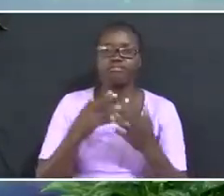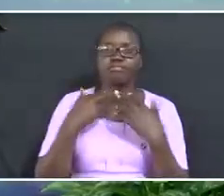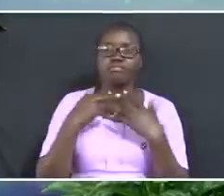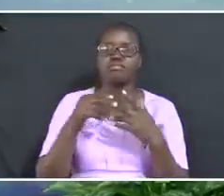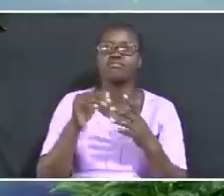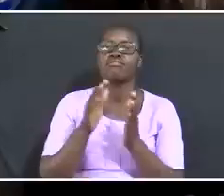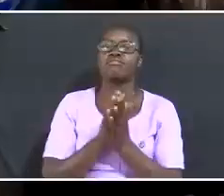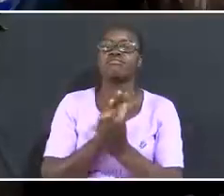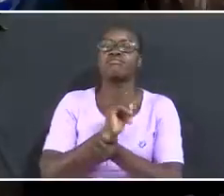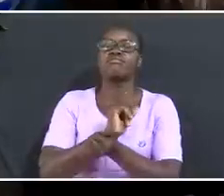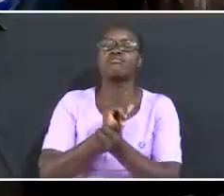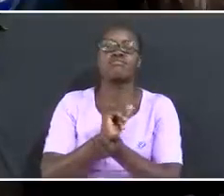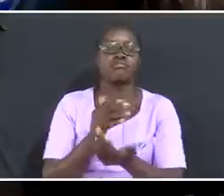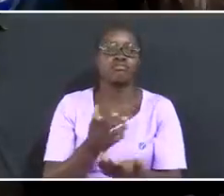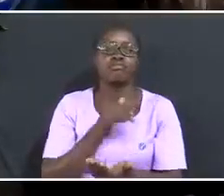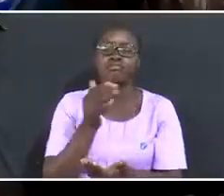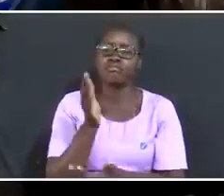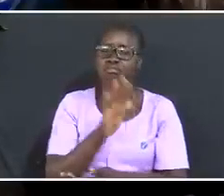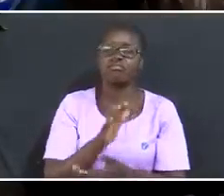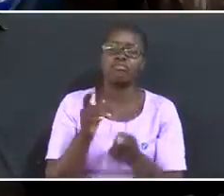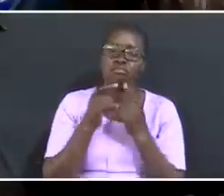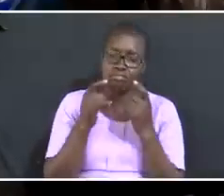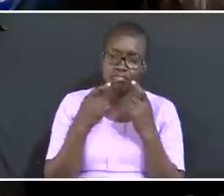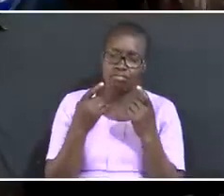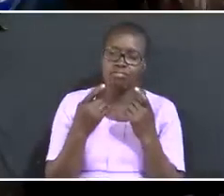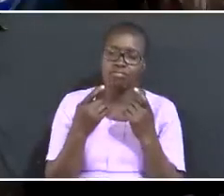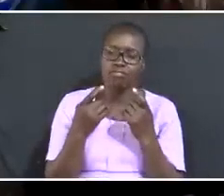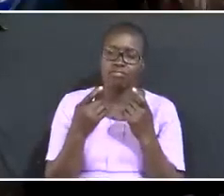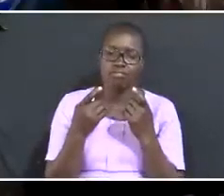of bondage. Don't go back to that sin.